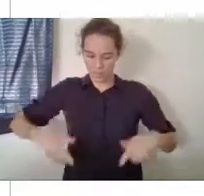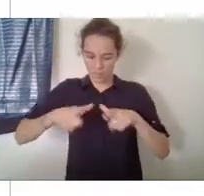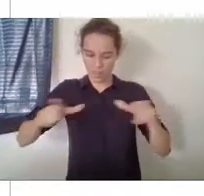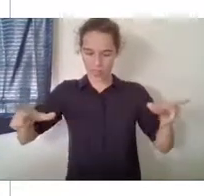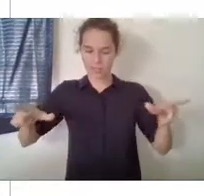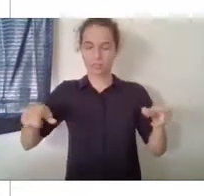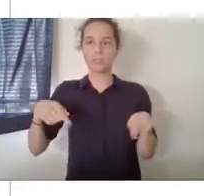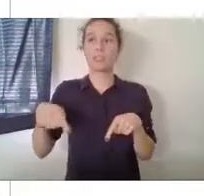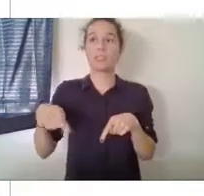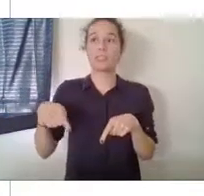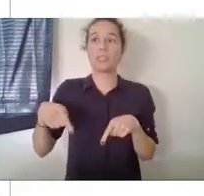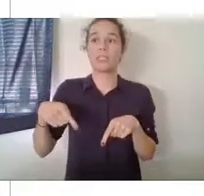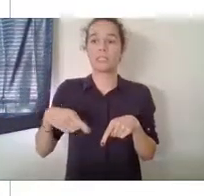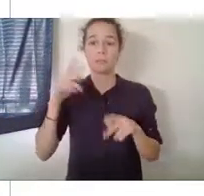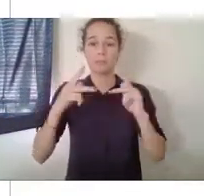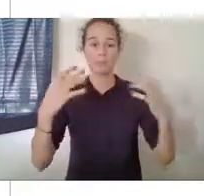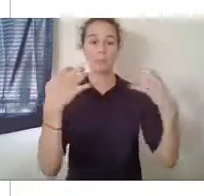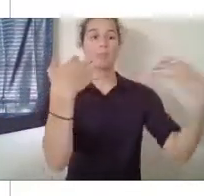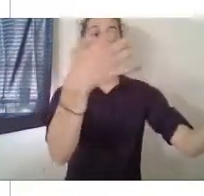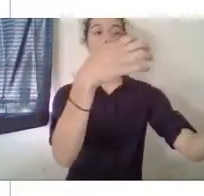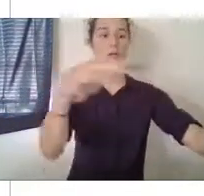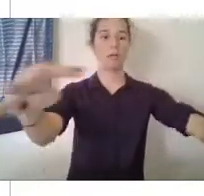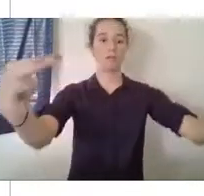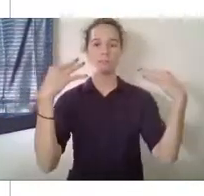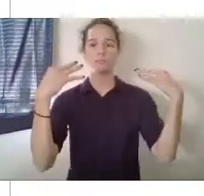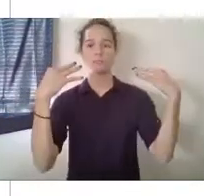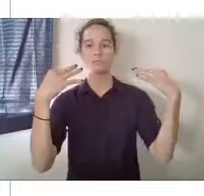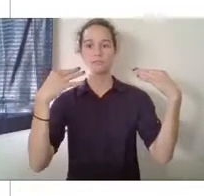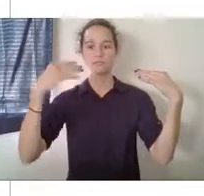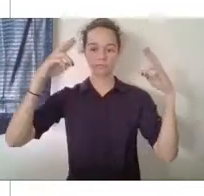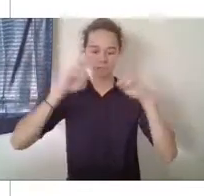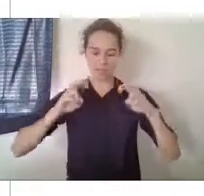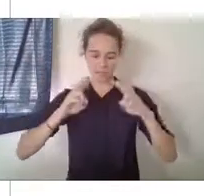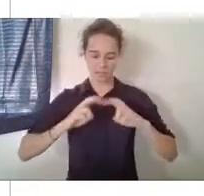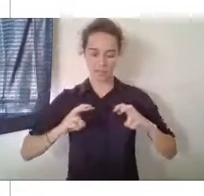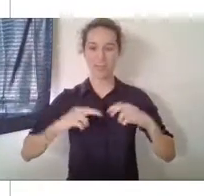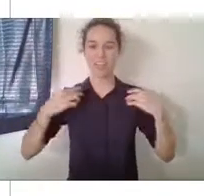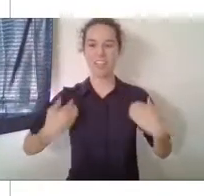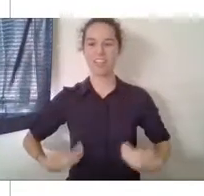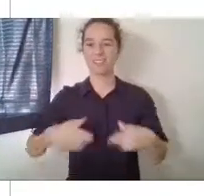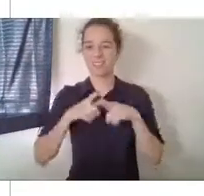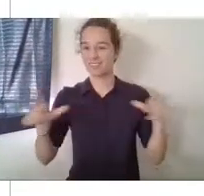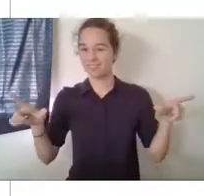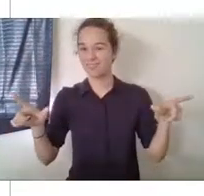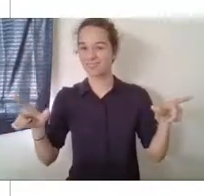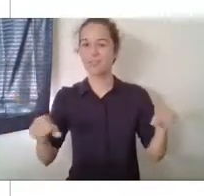right? It'll take over. So that comes down to not only can it distract, but the body